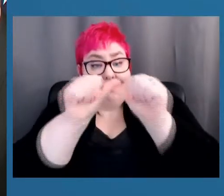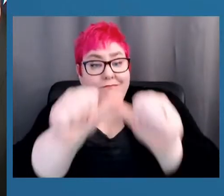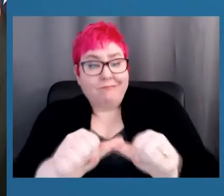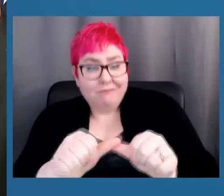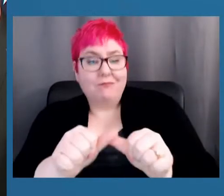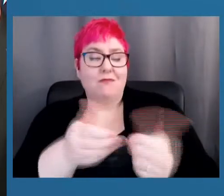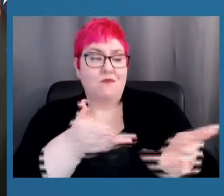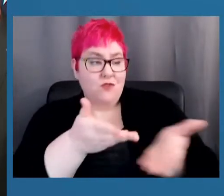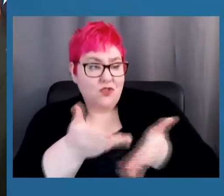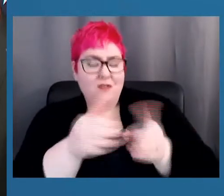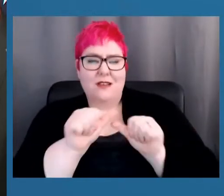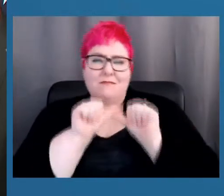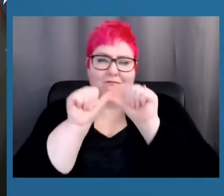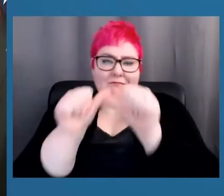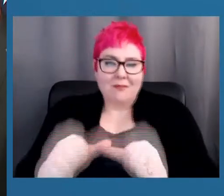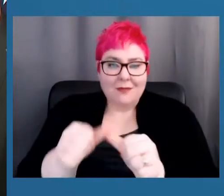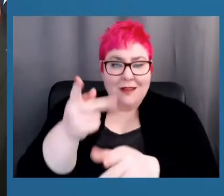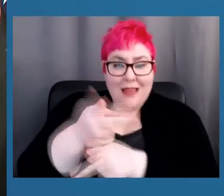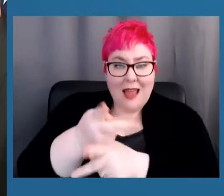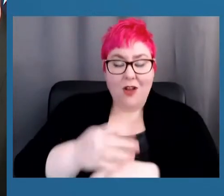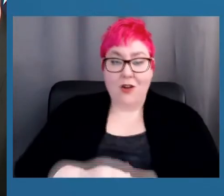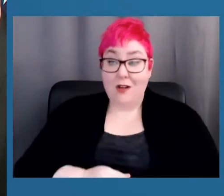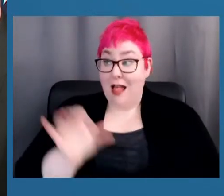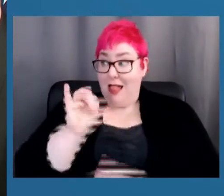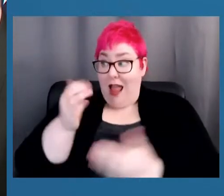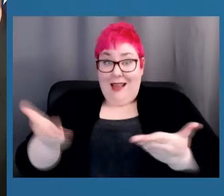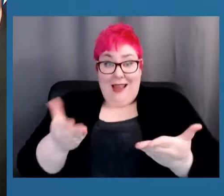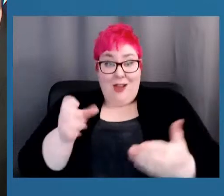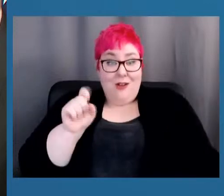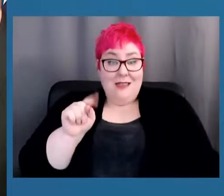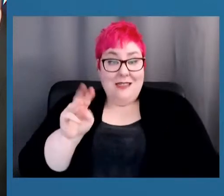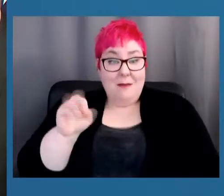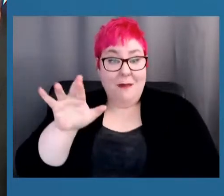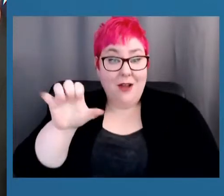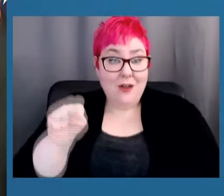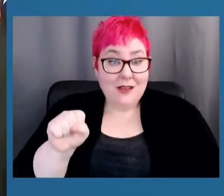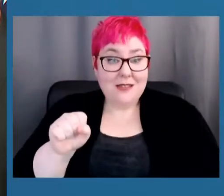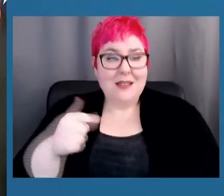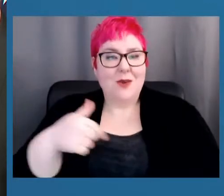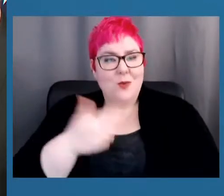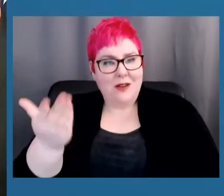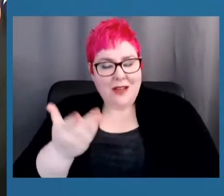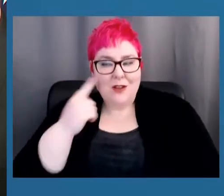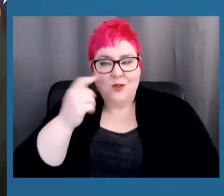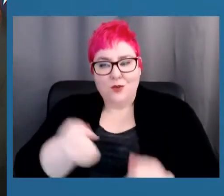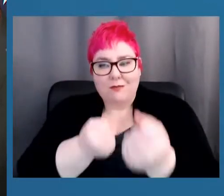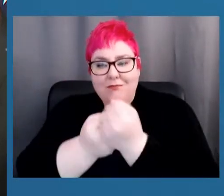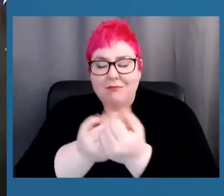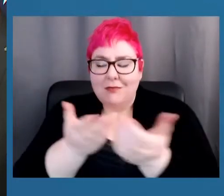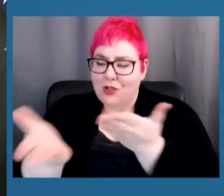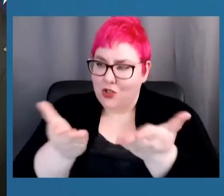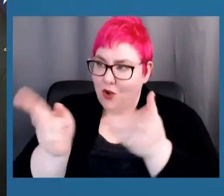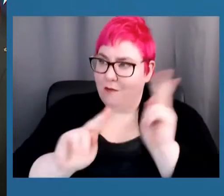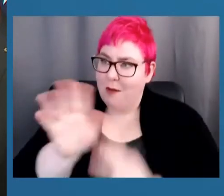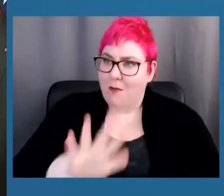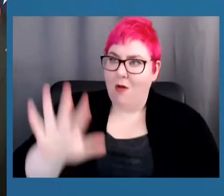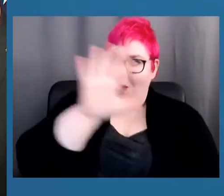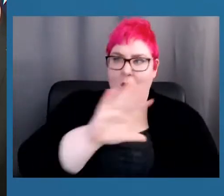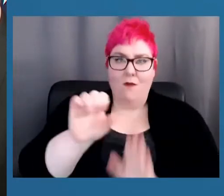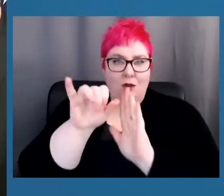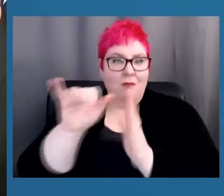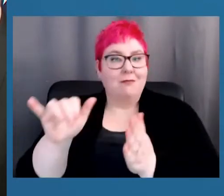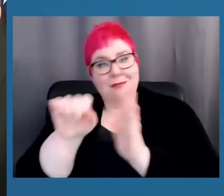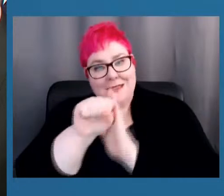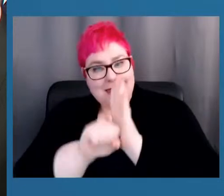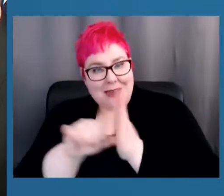St. Mary's, a place that is there to serve people from all throughout the state of New York. I'm